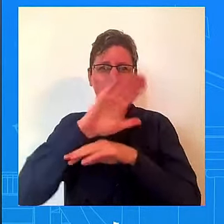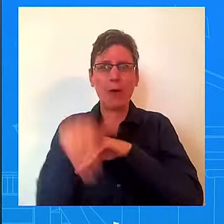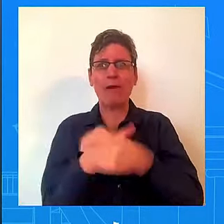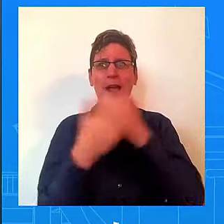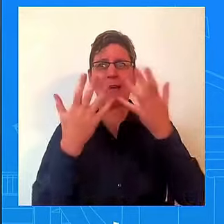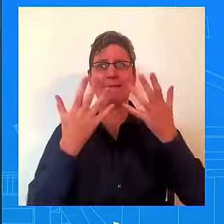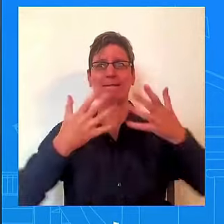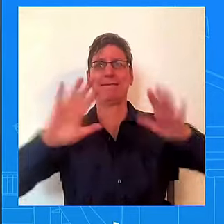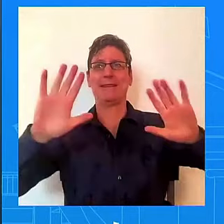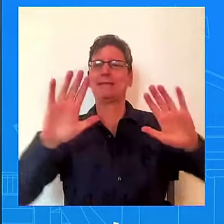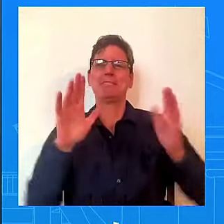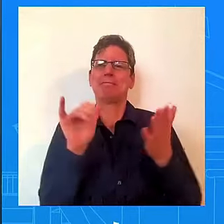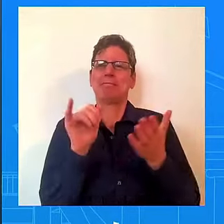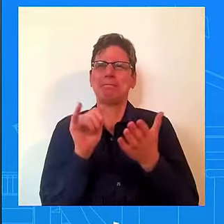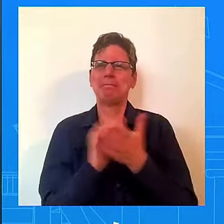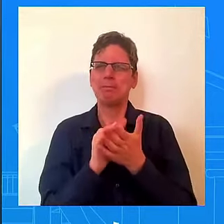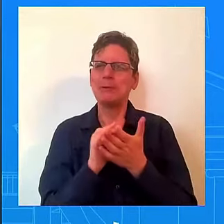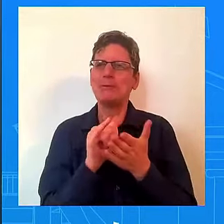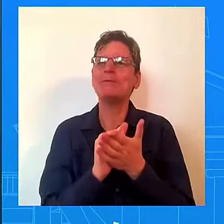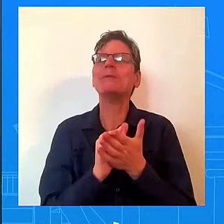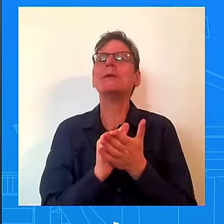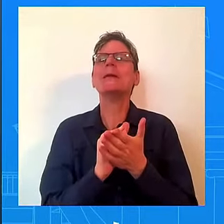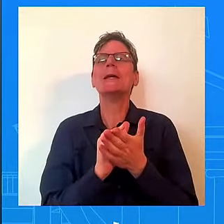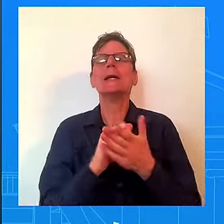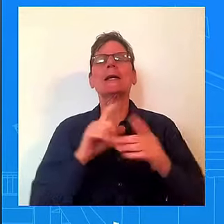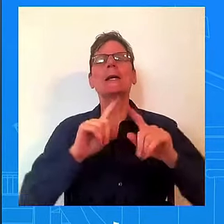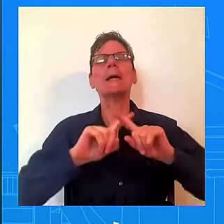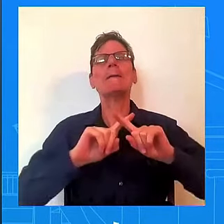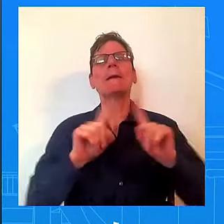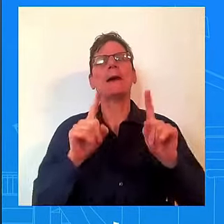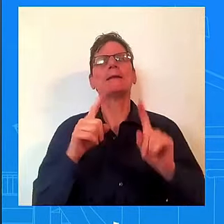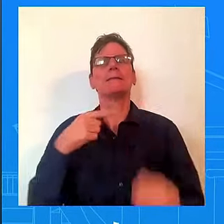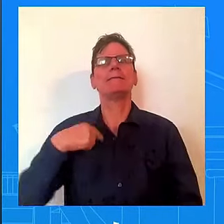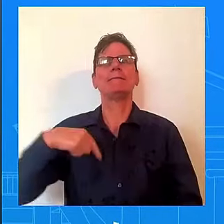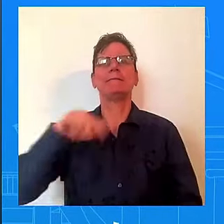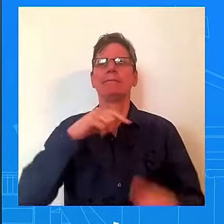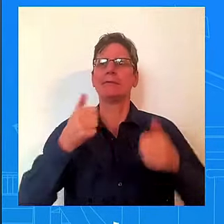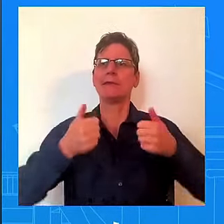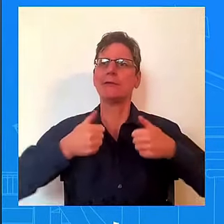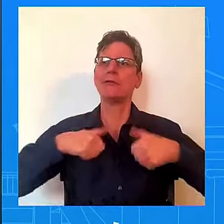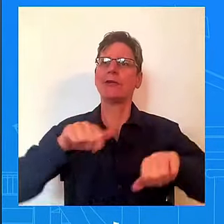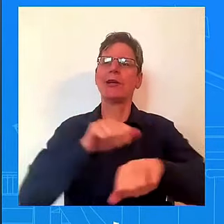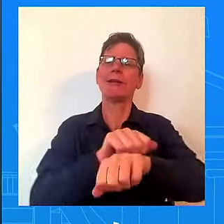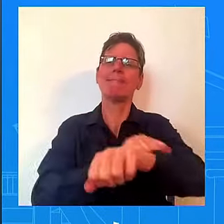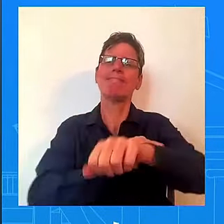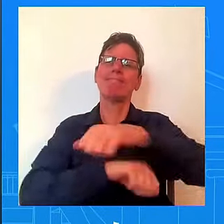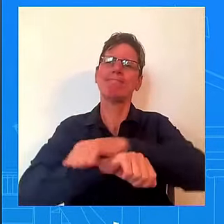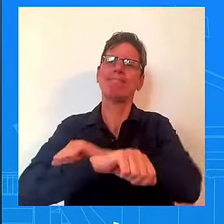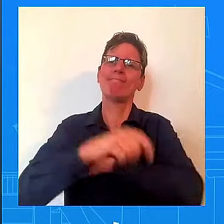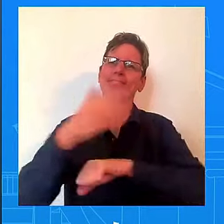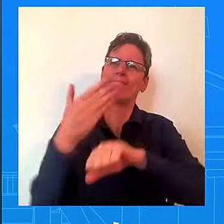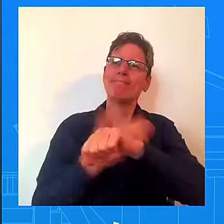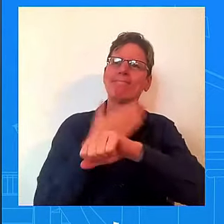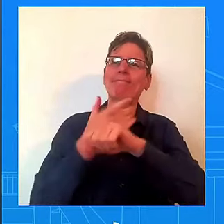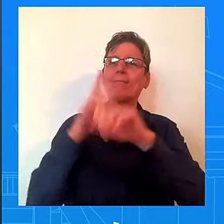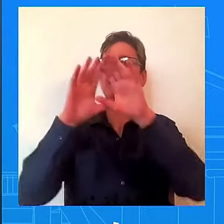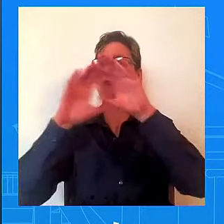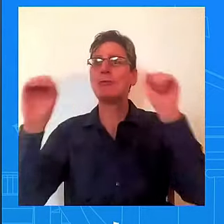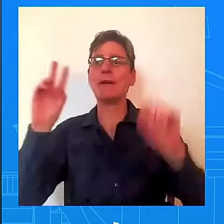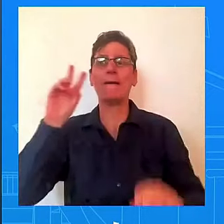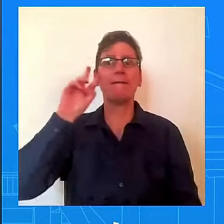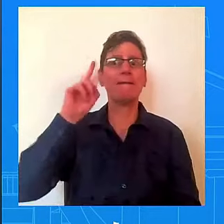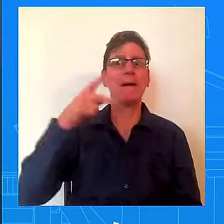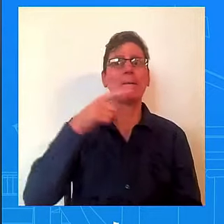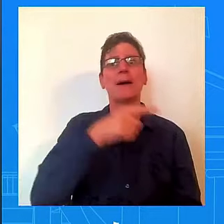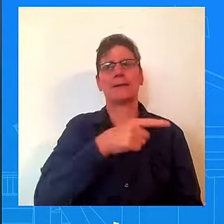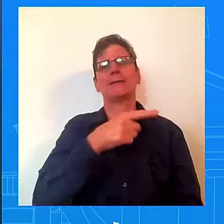The president and the vice president are very good at setting benchmarks and holding ourselves accountable, the cabinet secretaries as well.